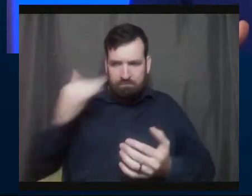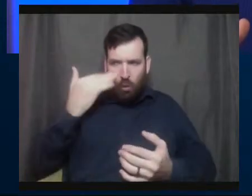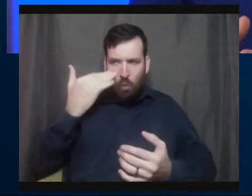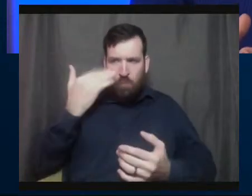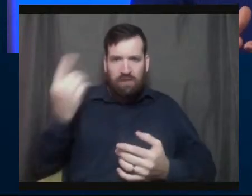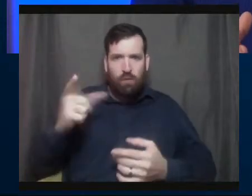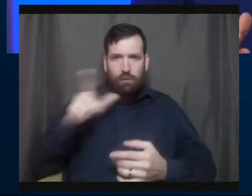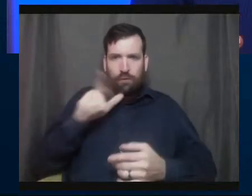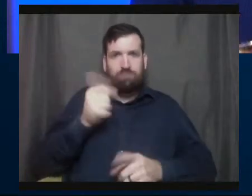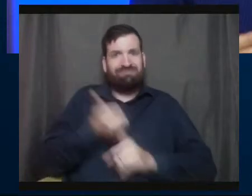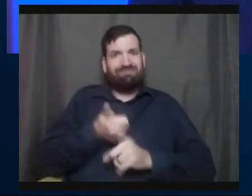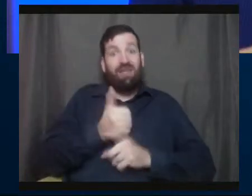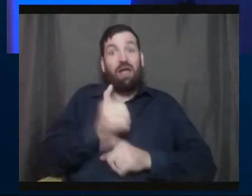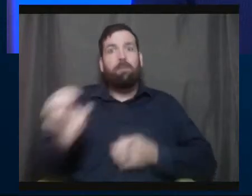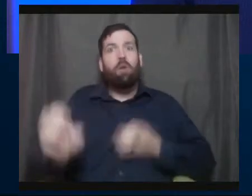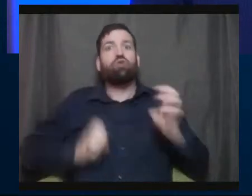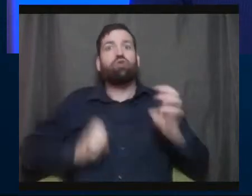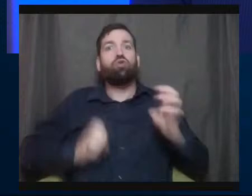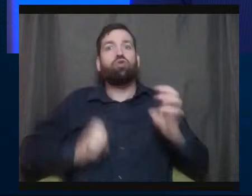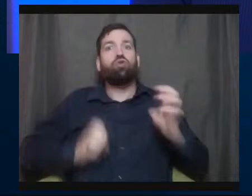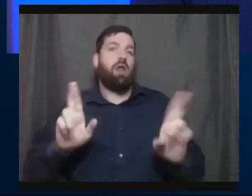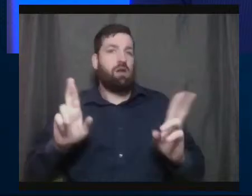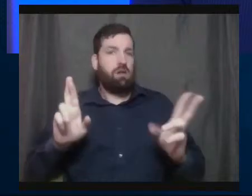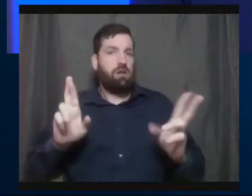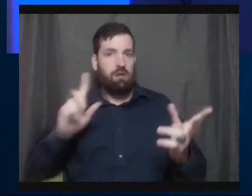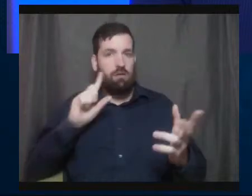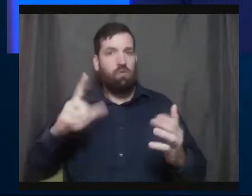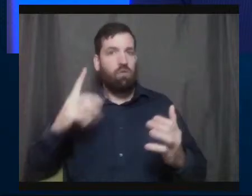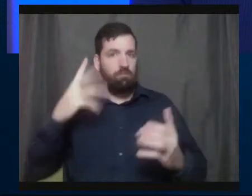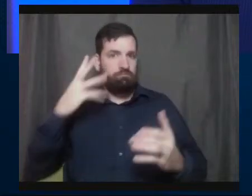emotionally ready to go through this?